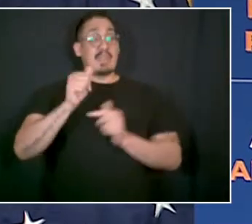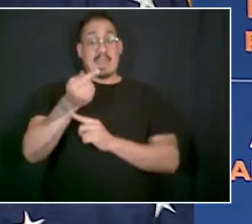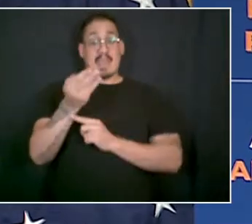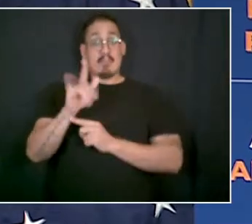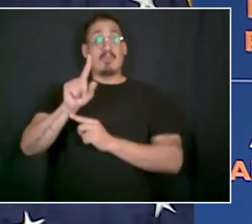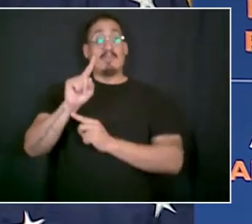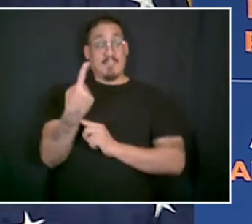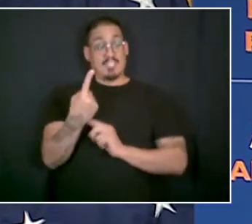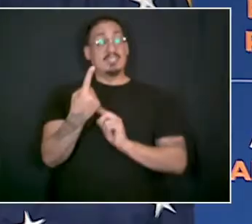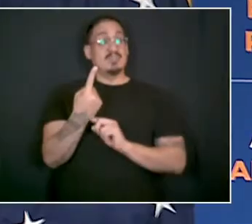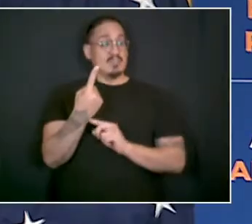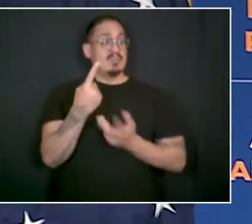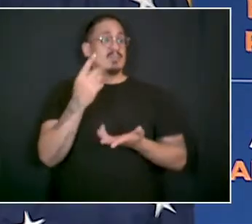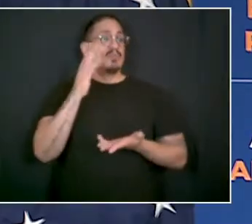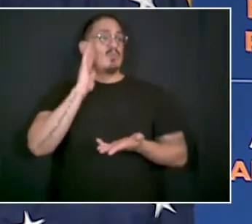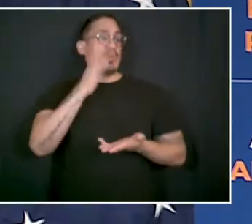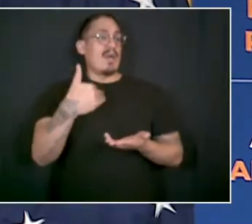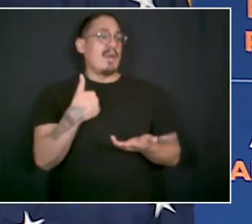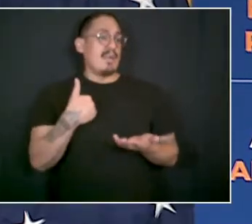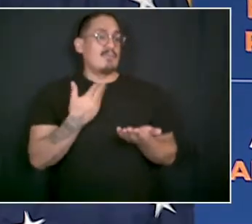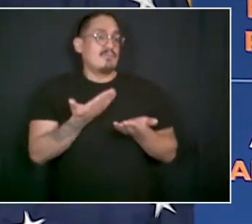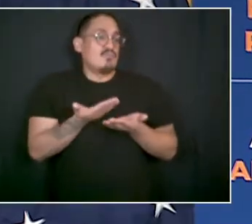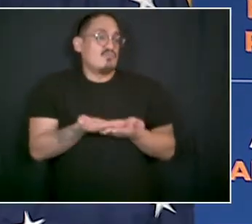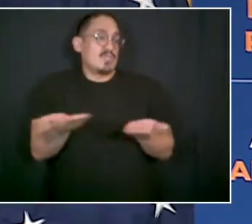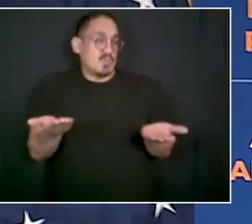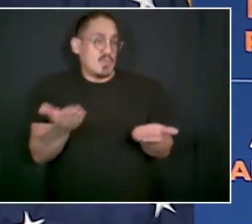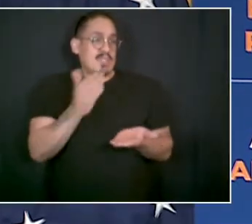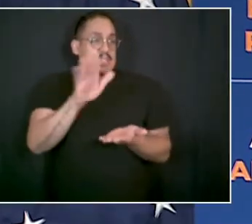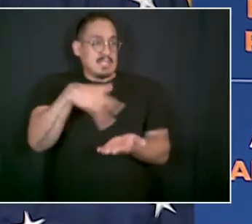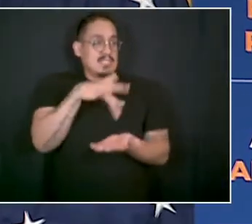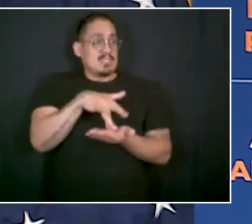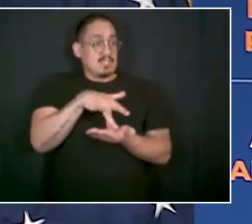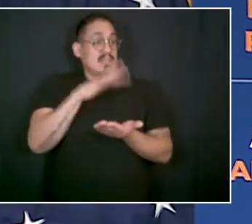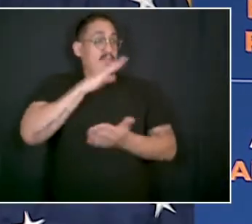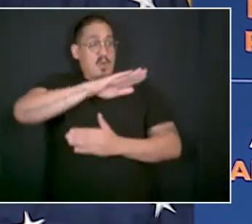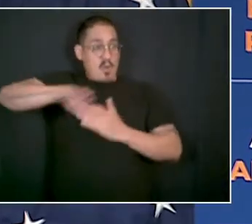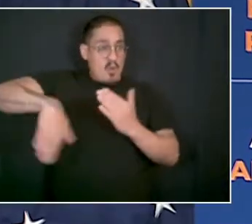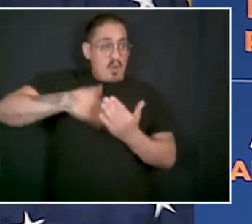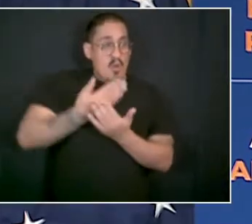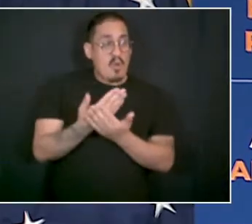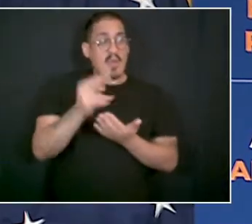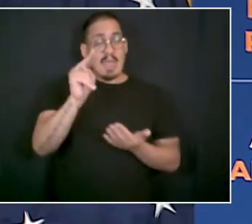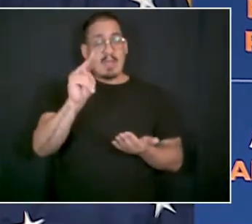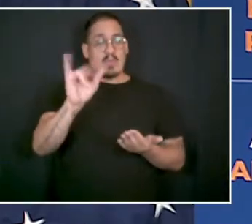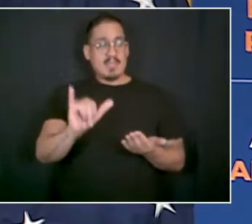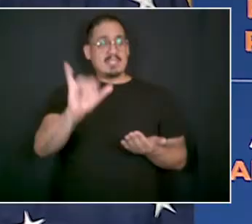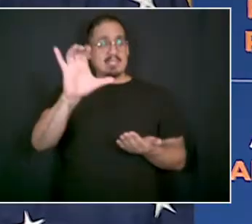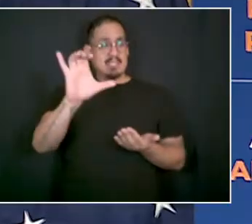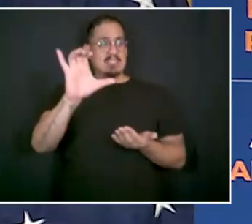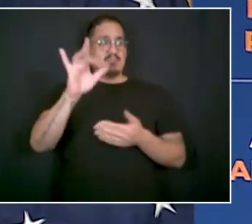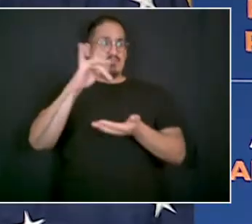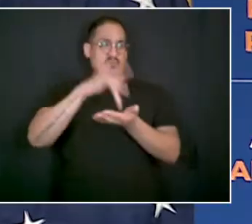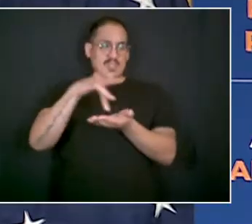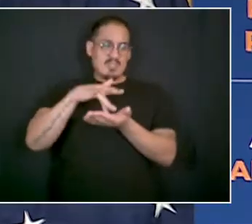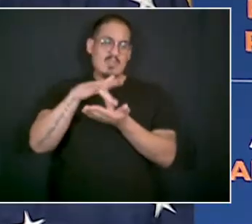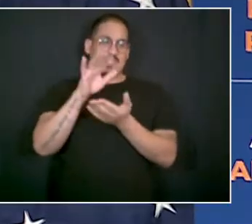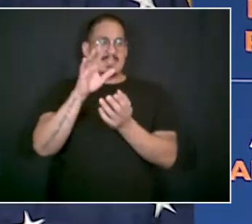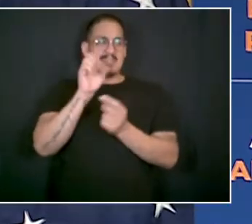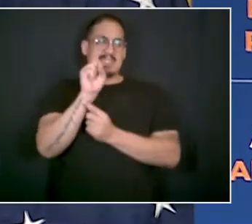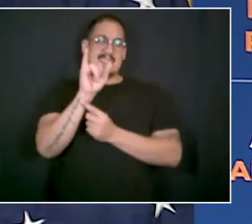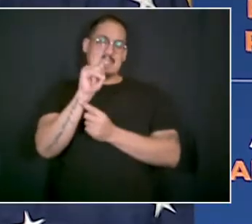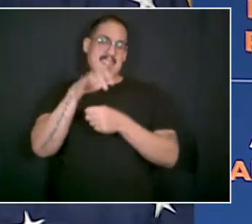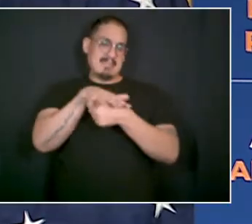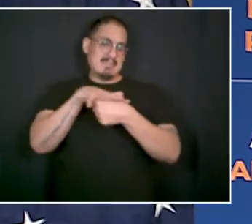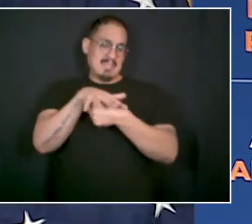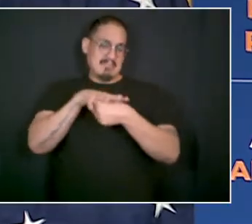all Link NYC sites. And so I'm not sure where that came from. I mean, it's like trying to feed into the narrative that